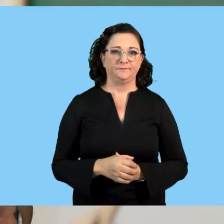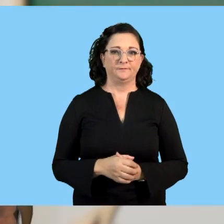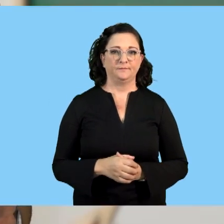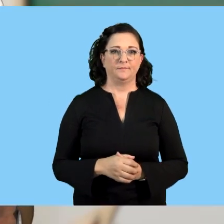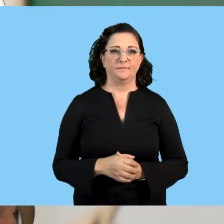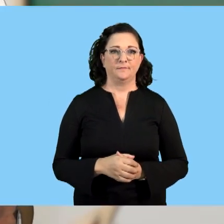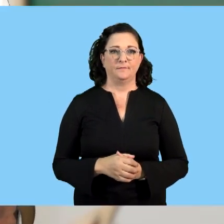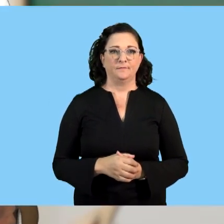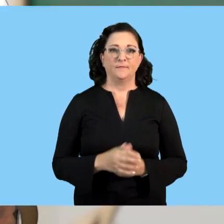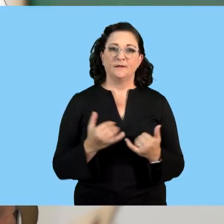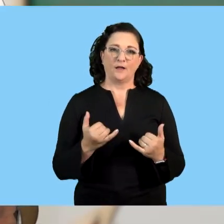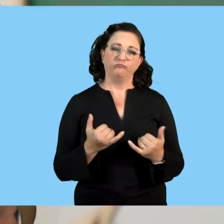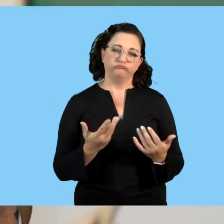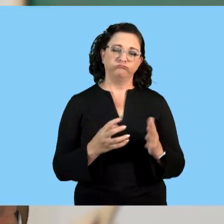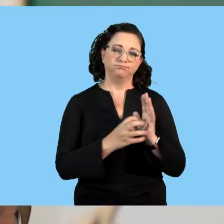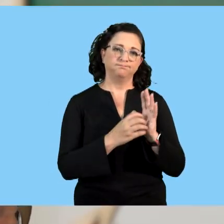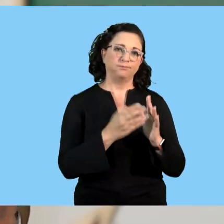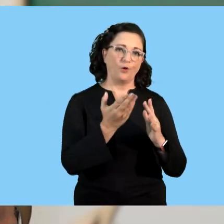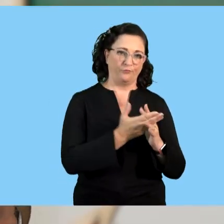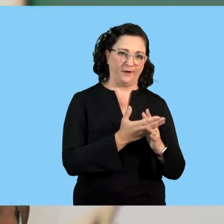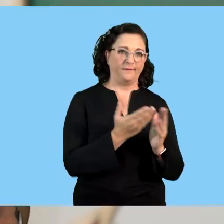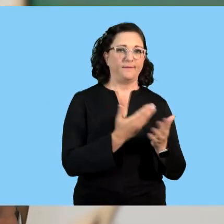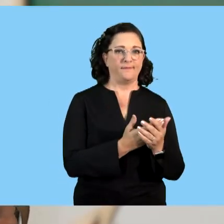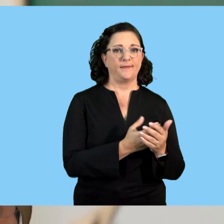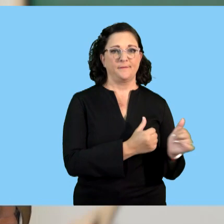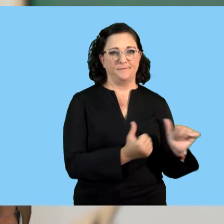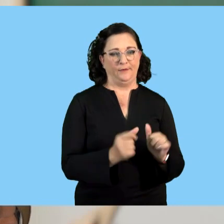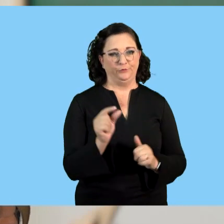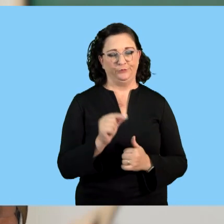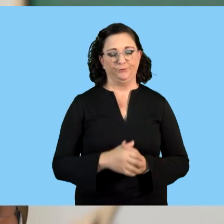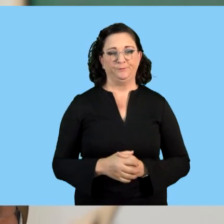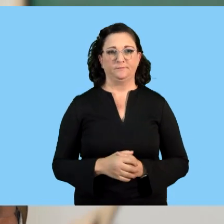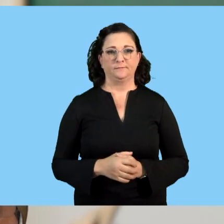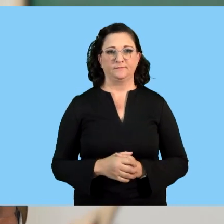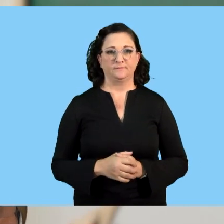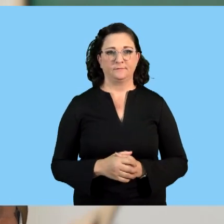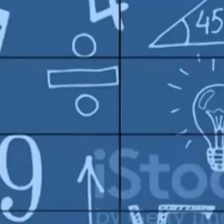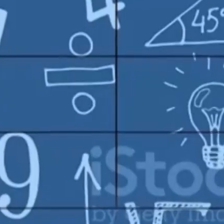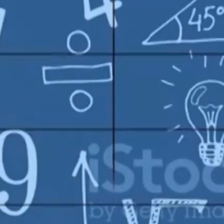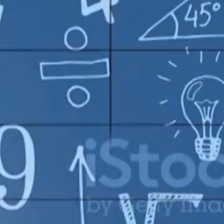And for now, after this, let's take a quick break. We'll come back just now.